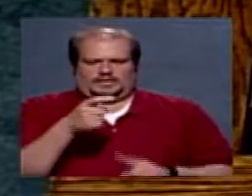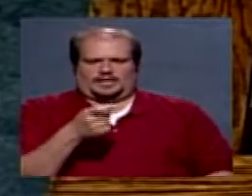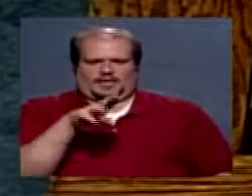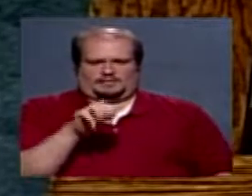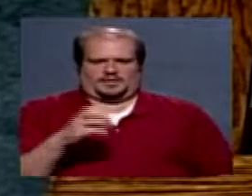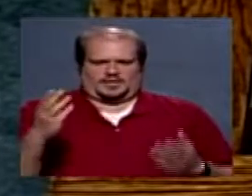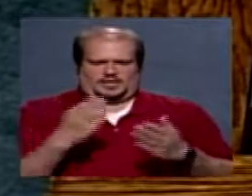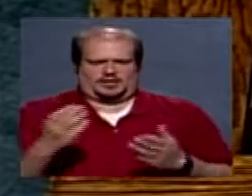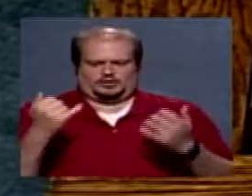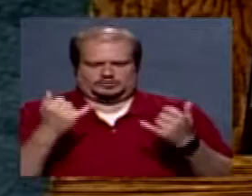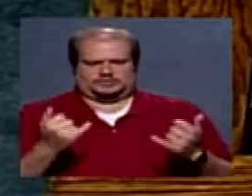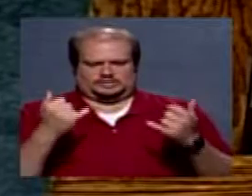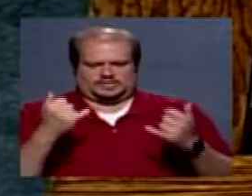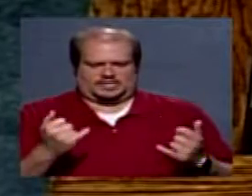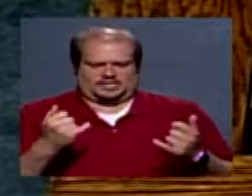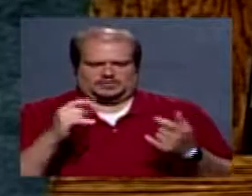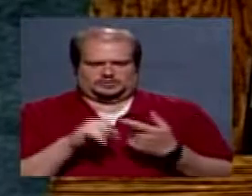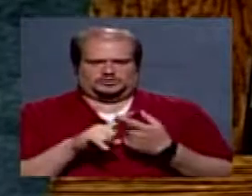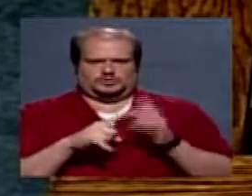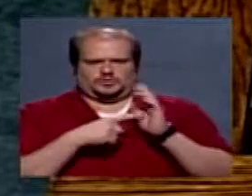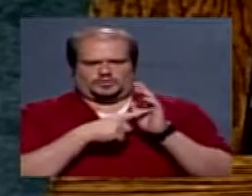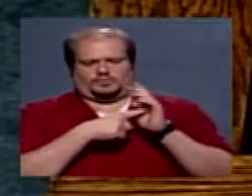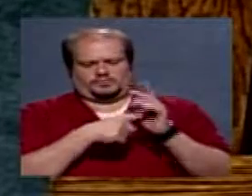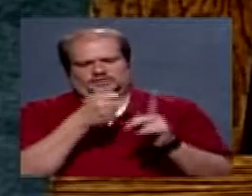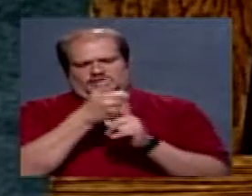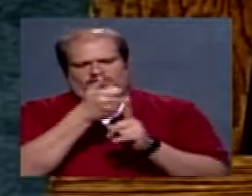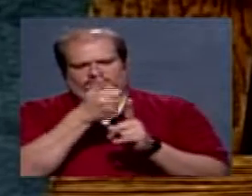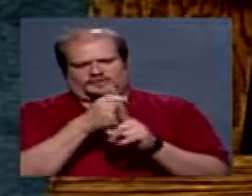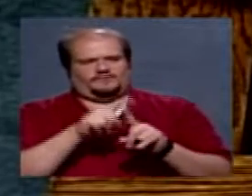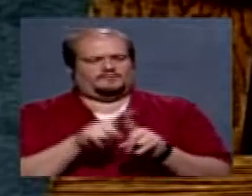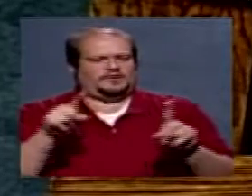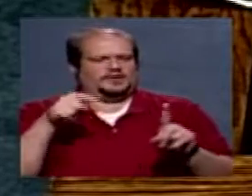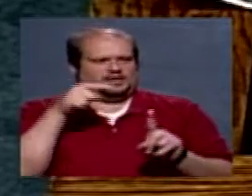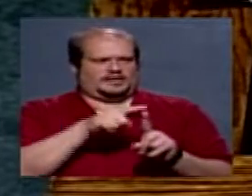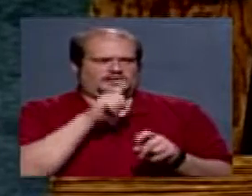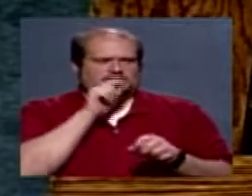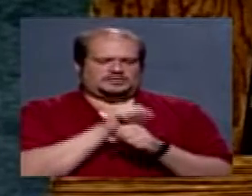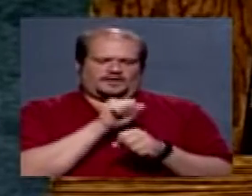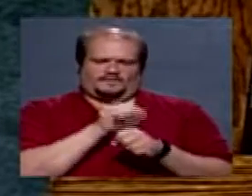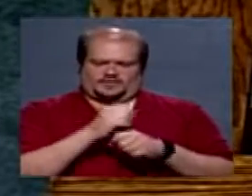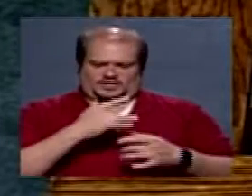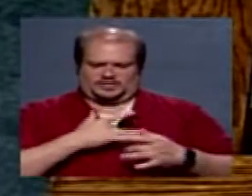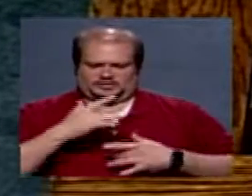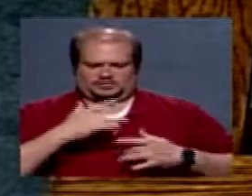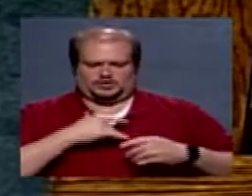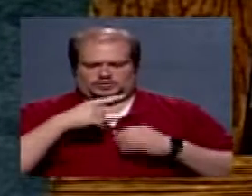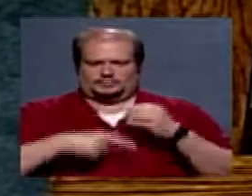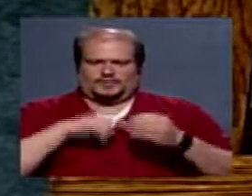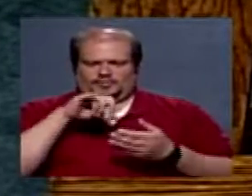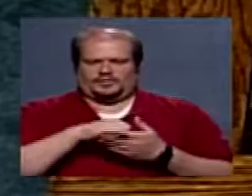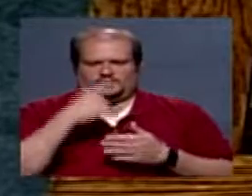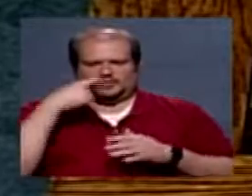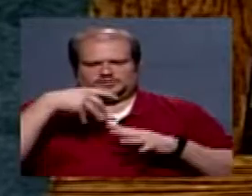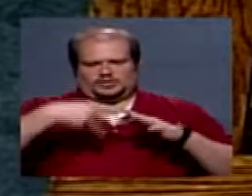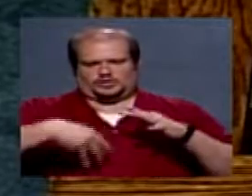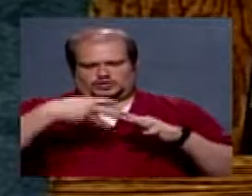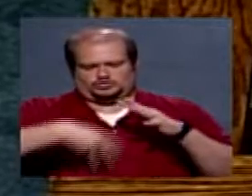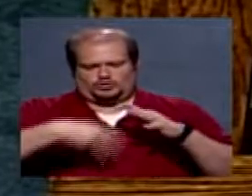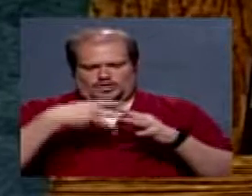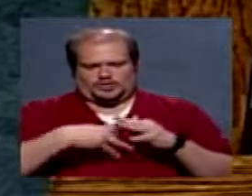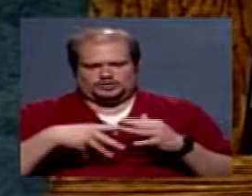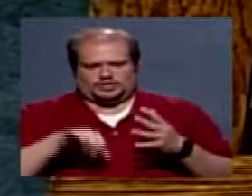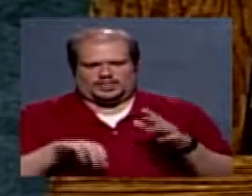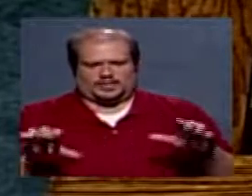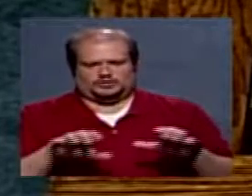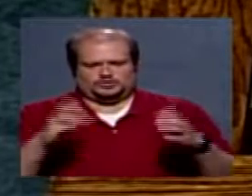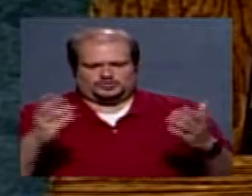here today to represent himself, but he has definite concerns because The drainage that they have done